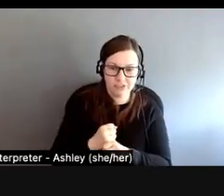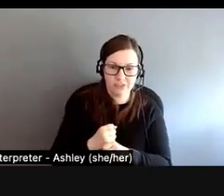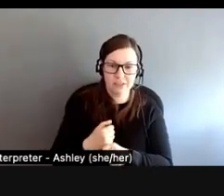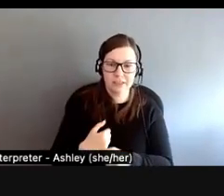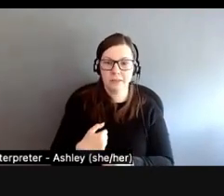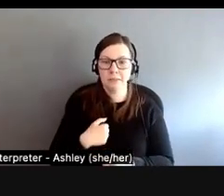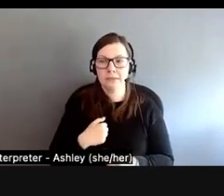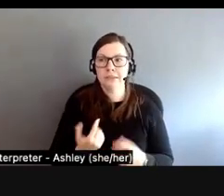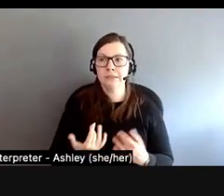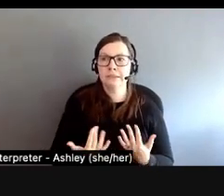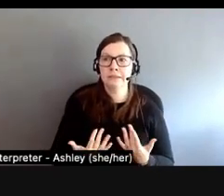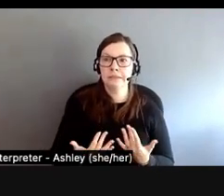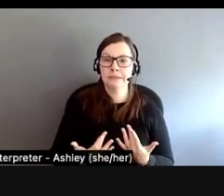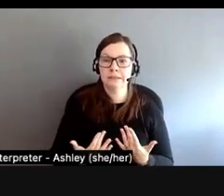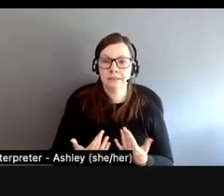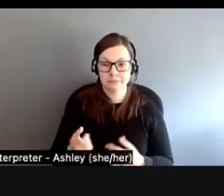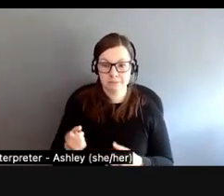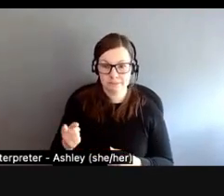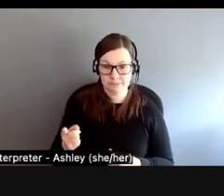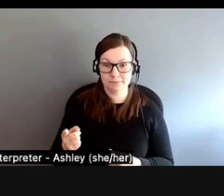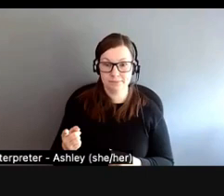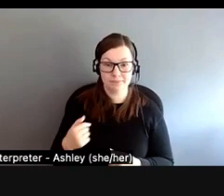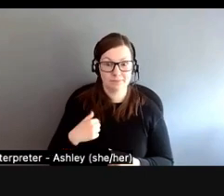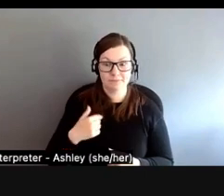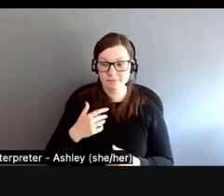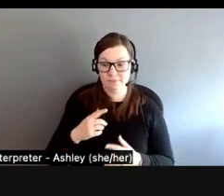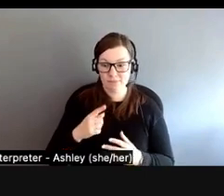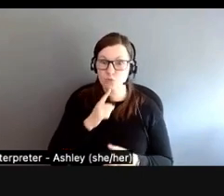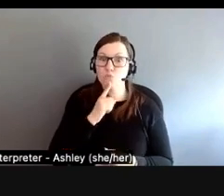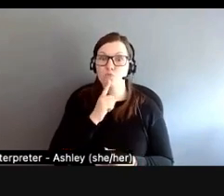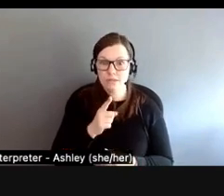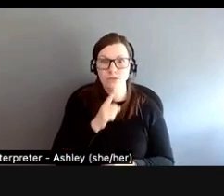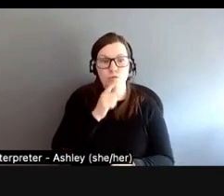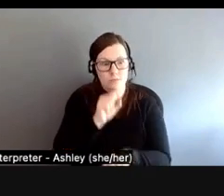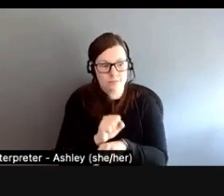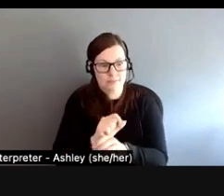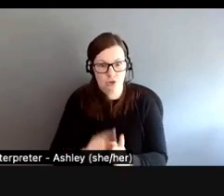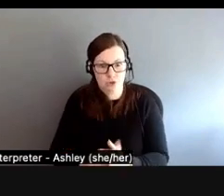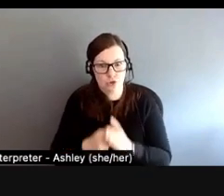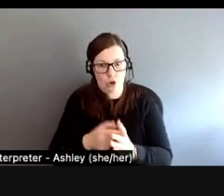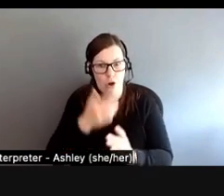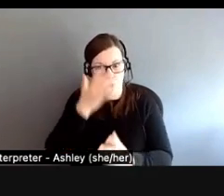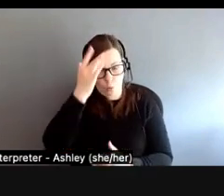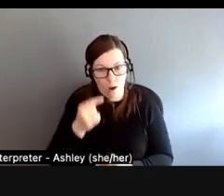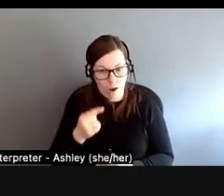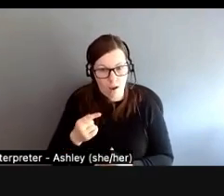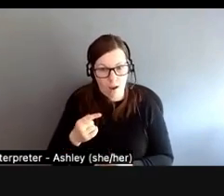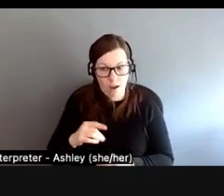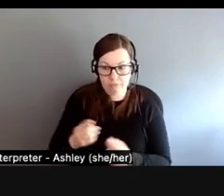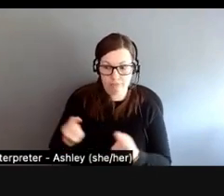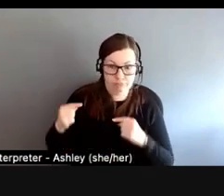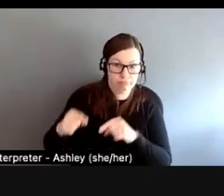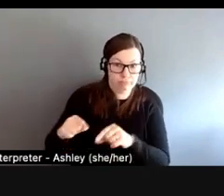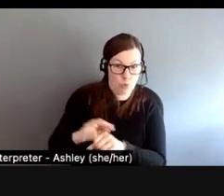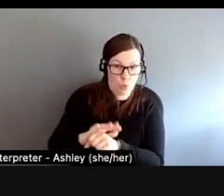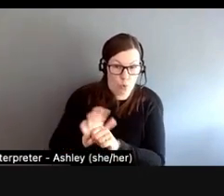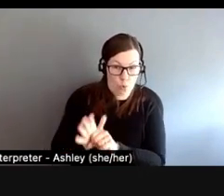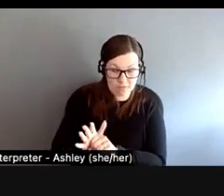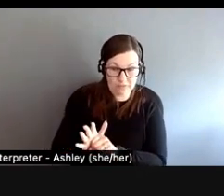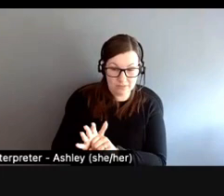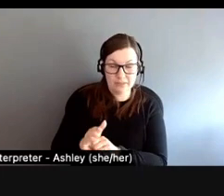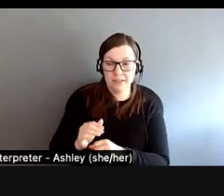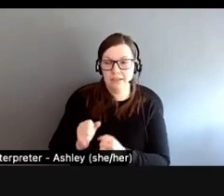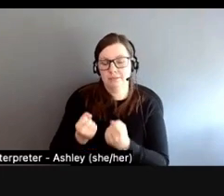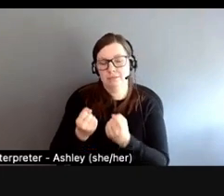pandemic, we lost a lot of our emergent learners from our program because they were not able